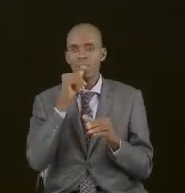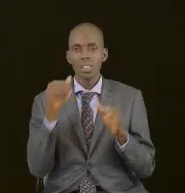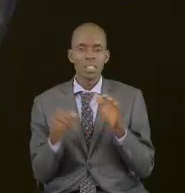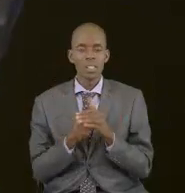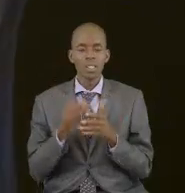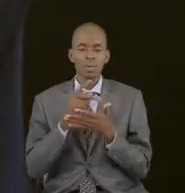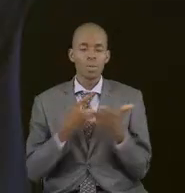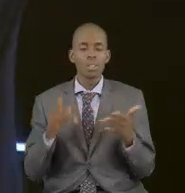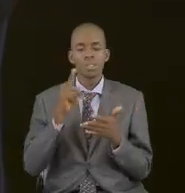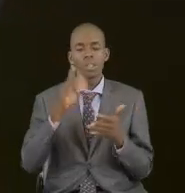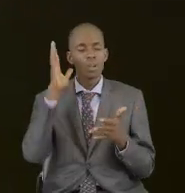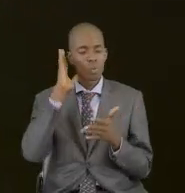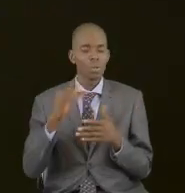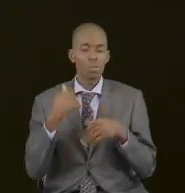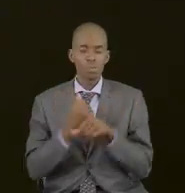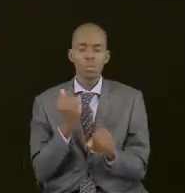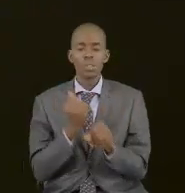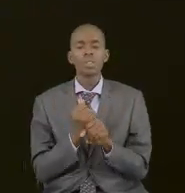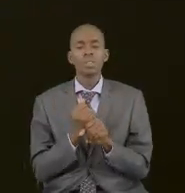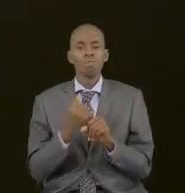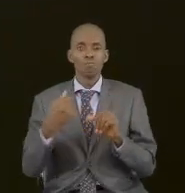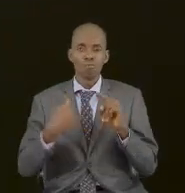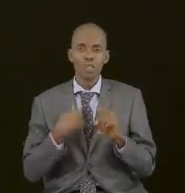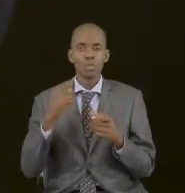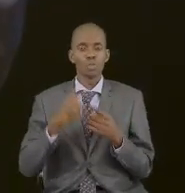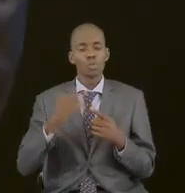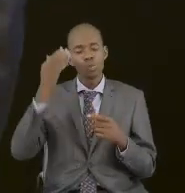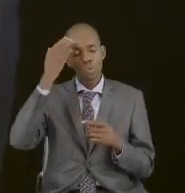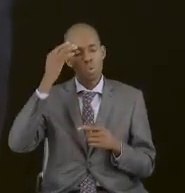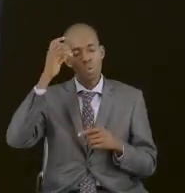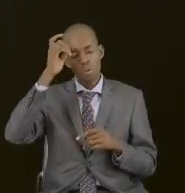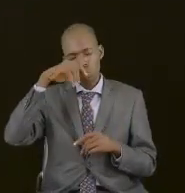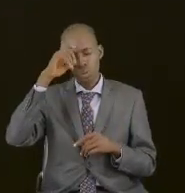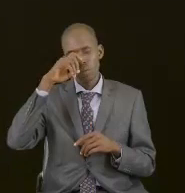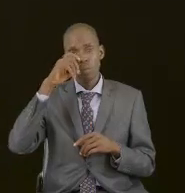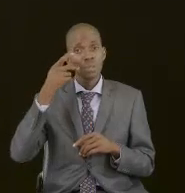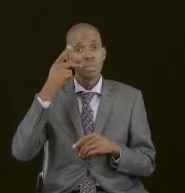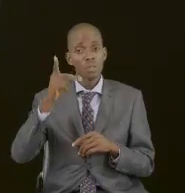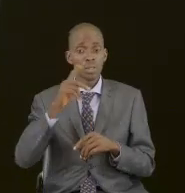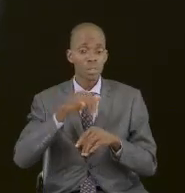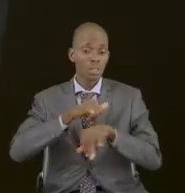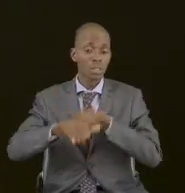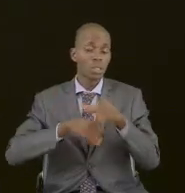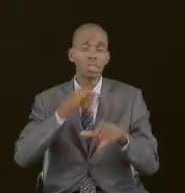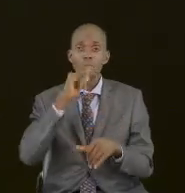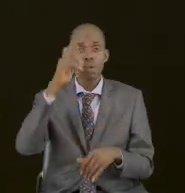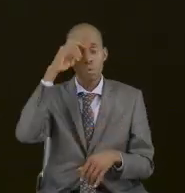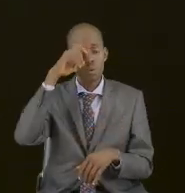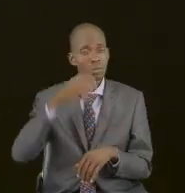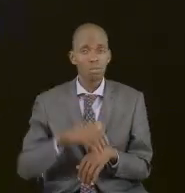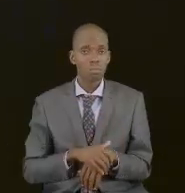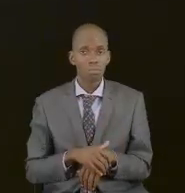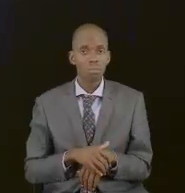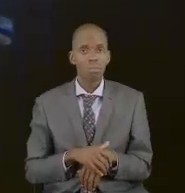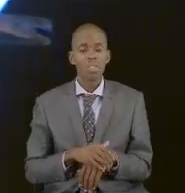make me to know wisdom. That's wisdom. Hypocrisy is not wisdom. Telling a